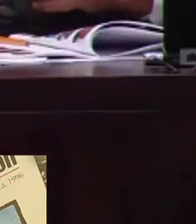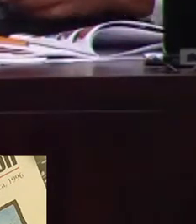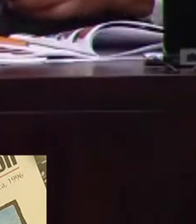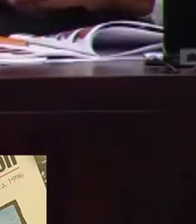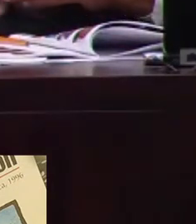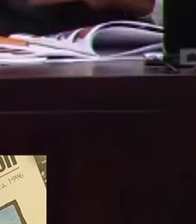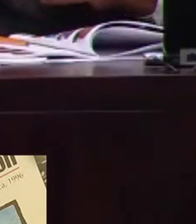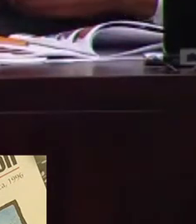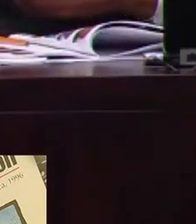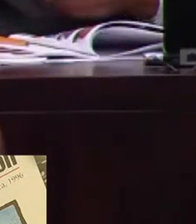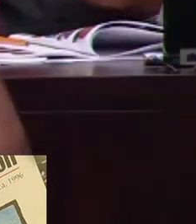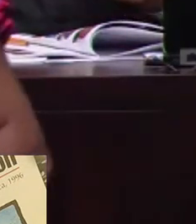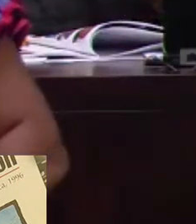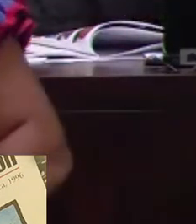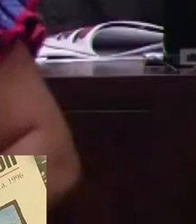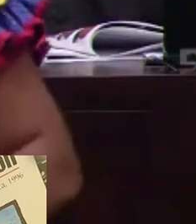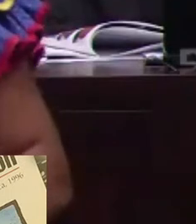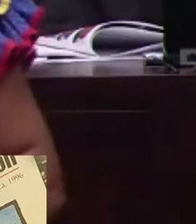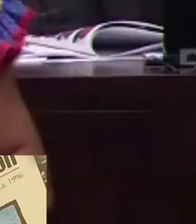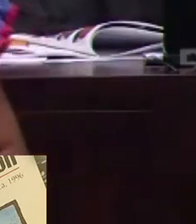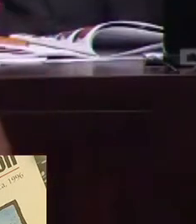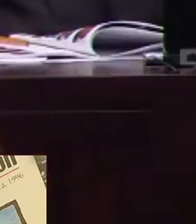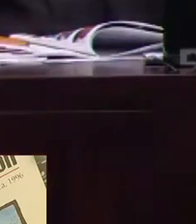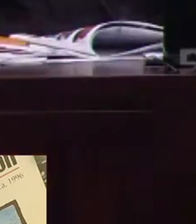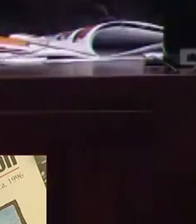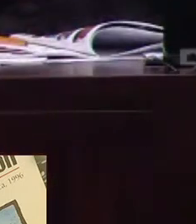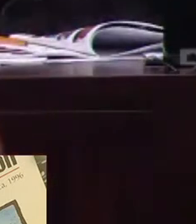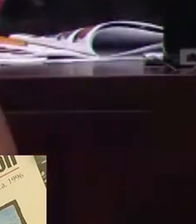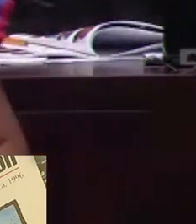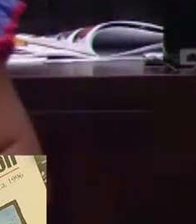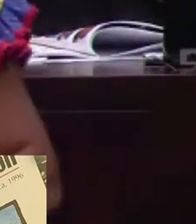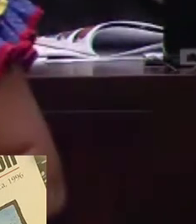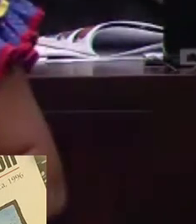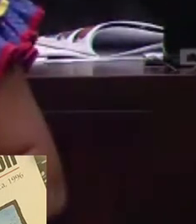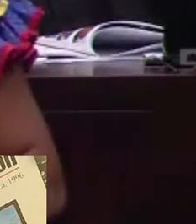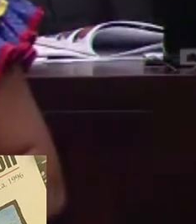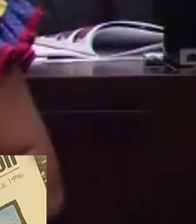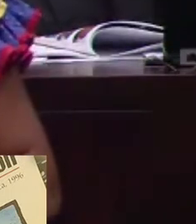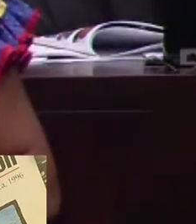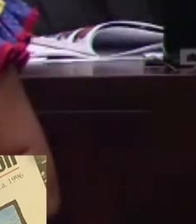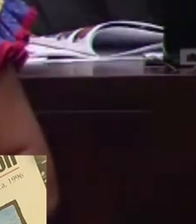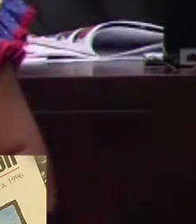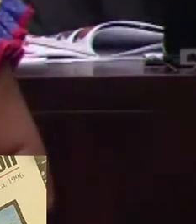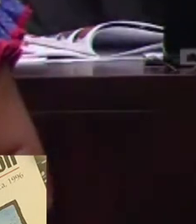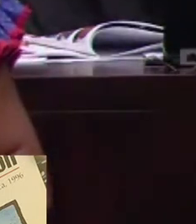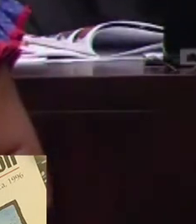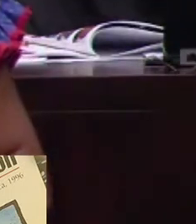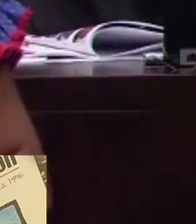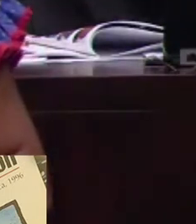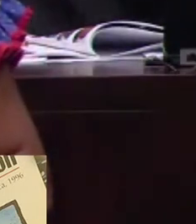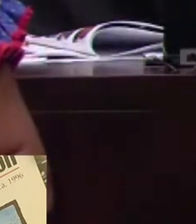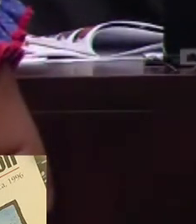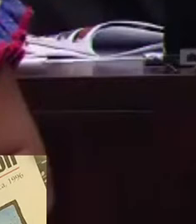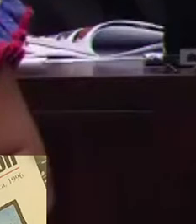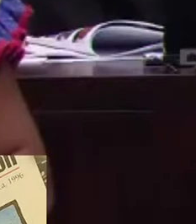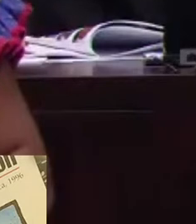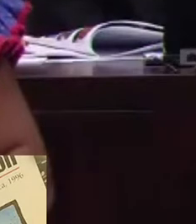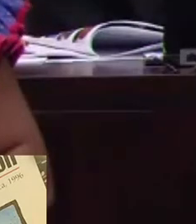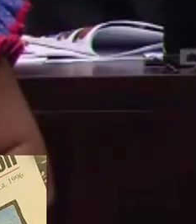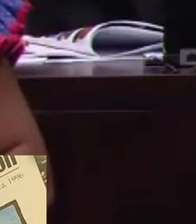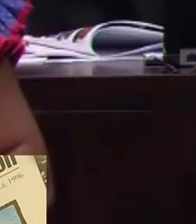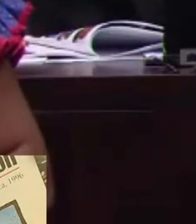i eḓanaho ya mishumo nango vha tshi ita mishumo i eḓanaho. Izwi zwi eḓana na 2.4